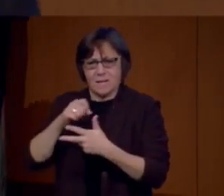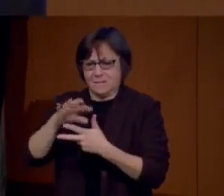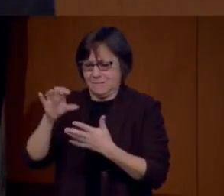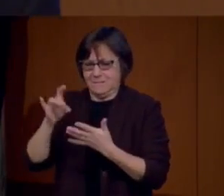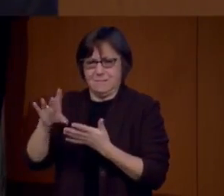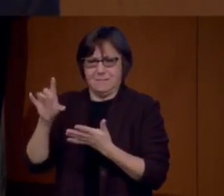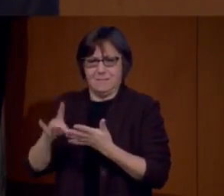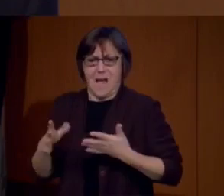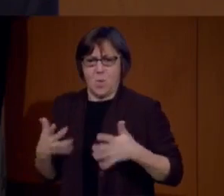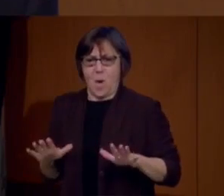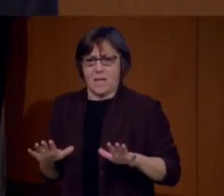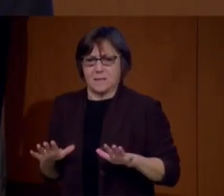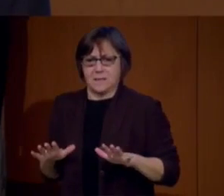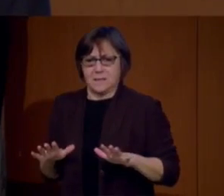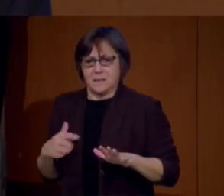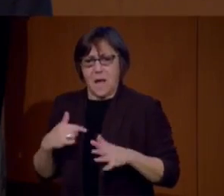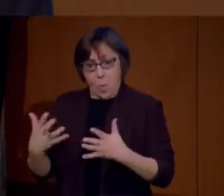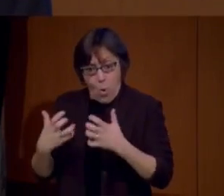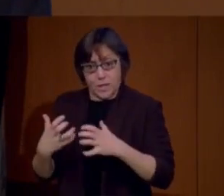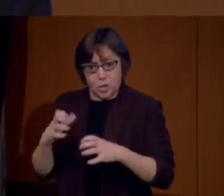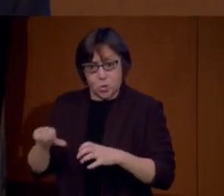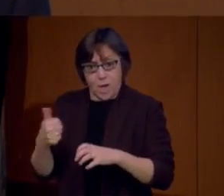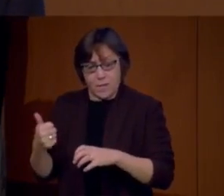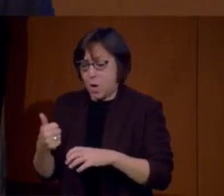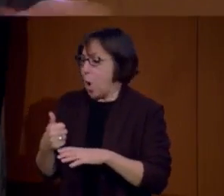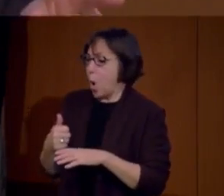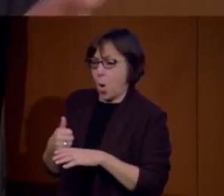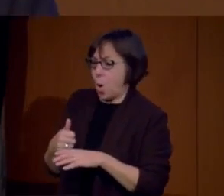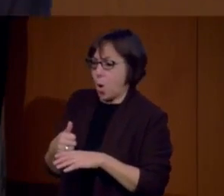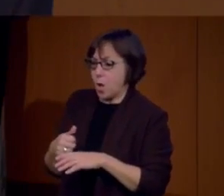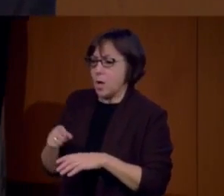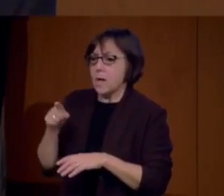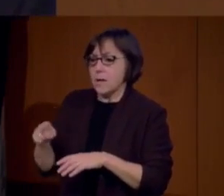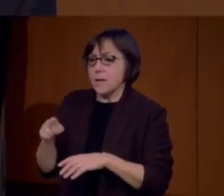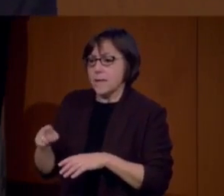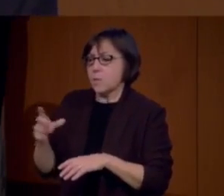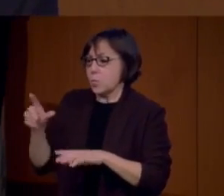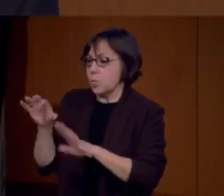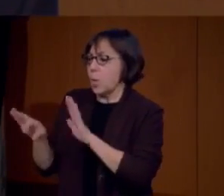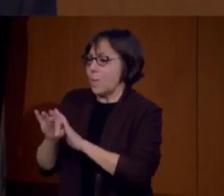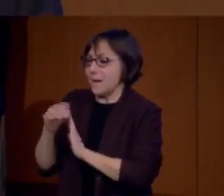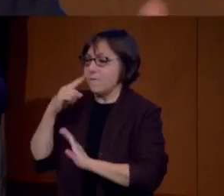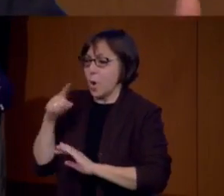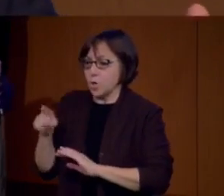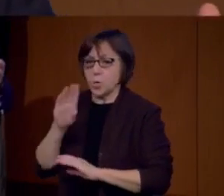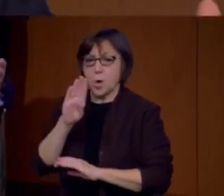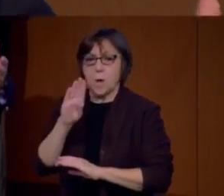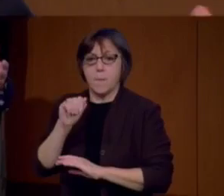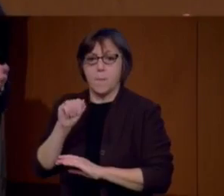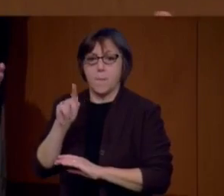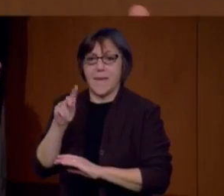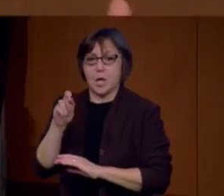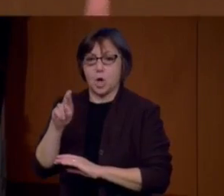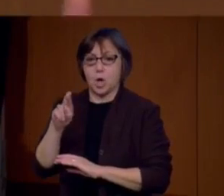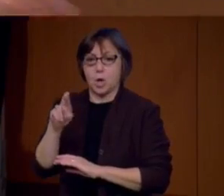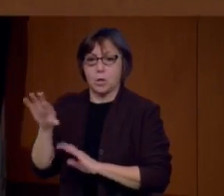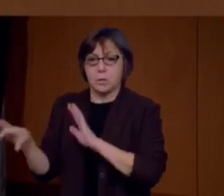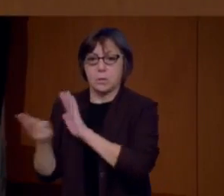those. I want to do other things. They said, well, in that case, you're going to be a baker. That was it.